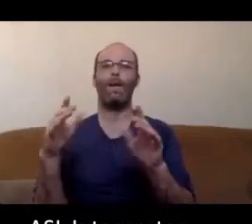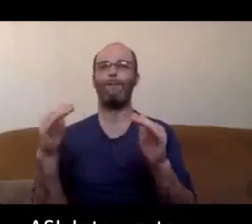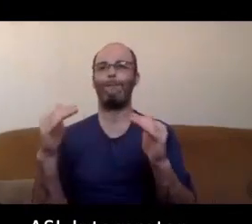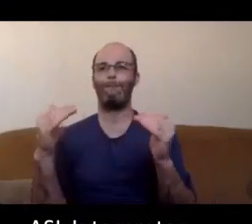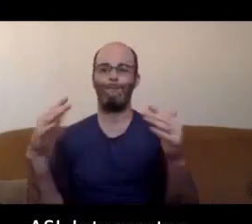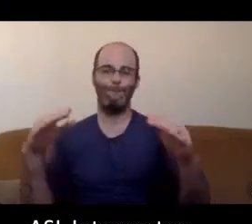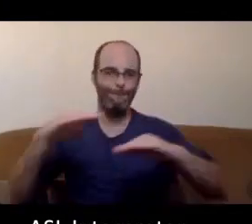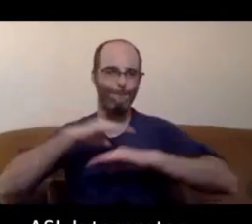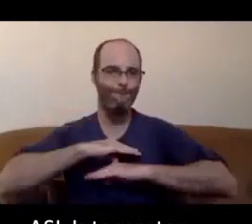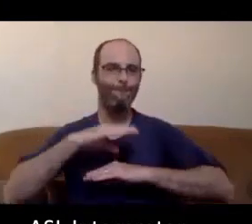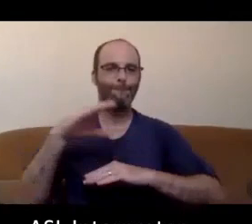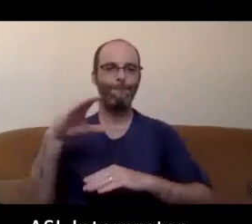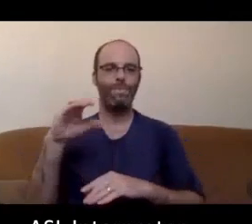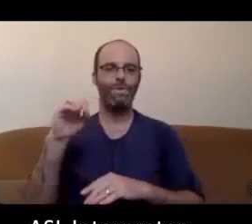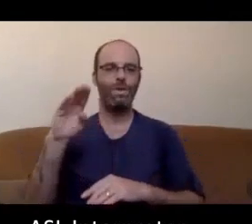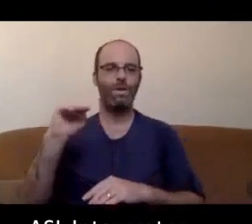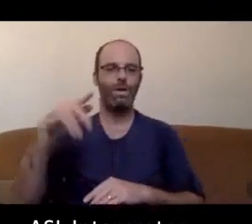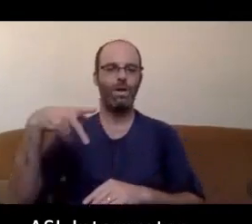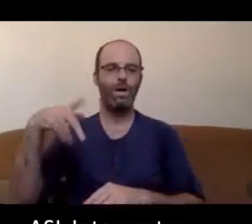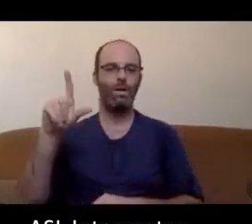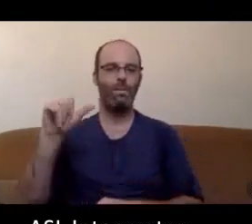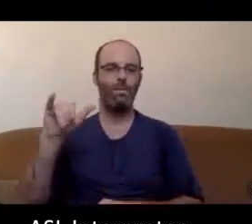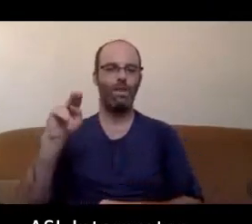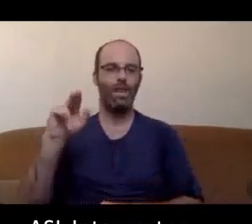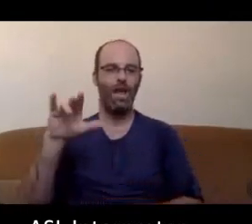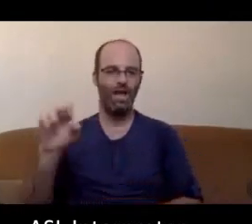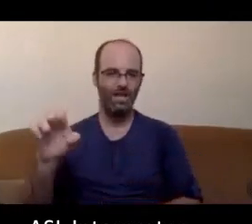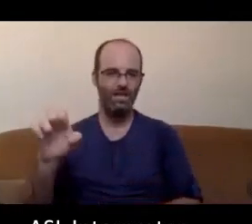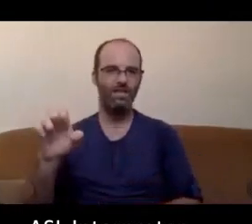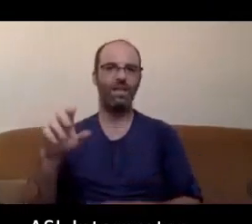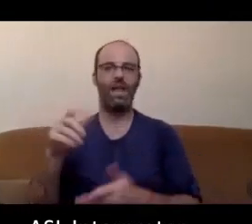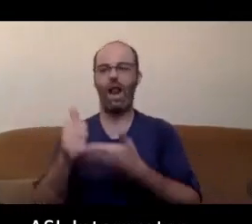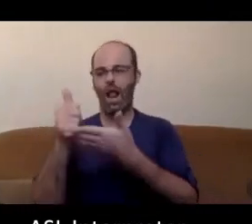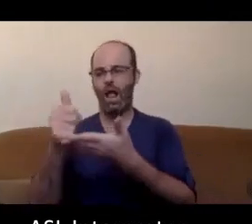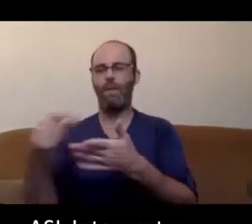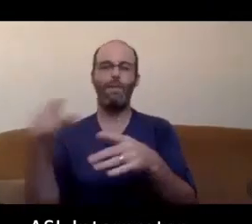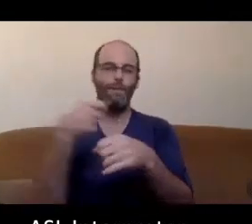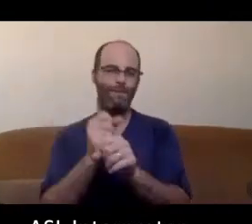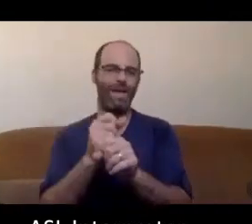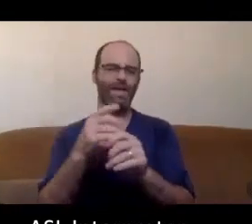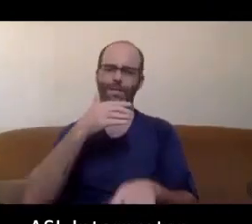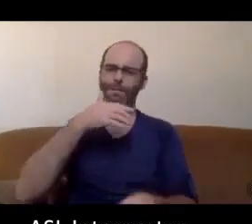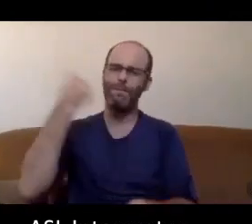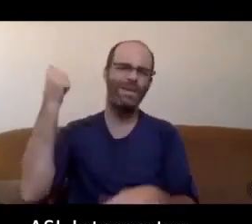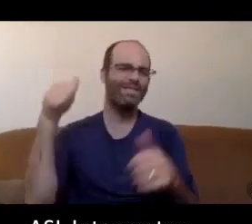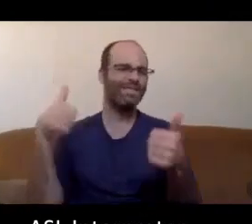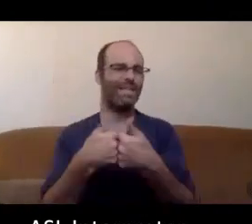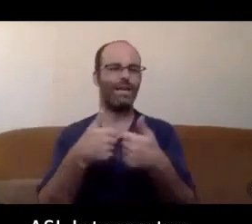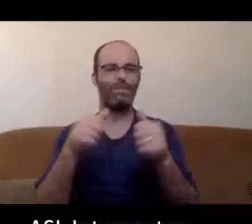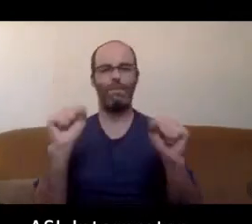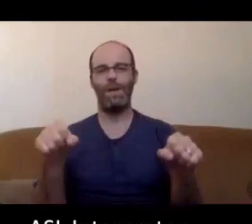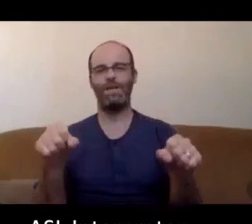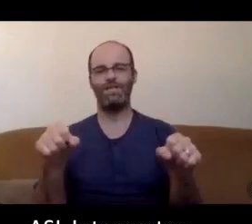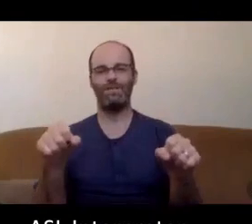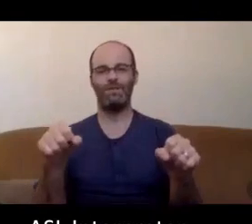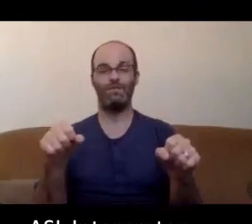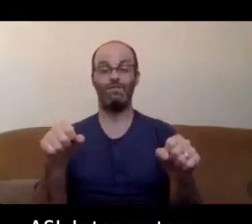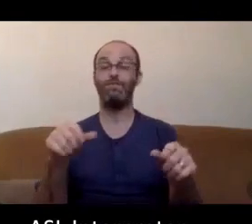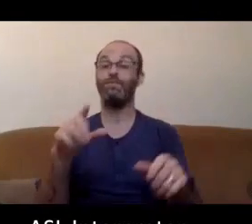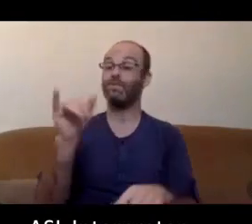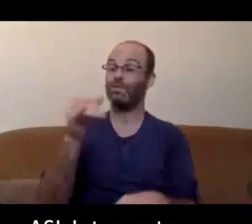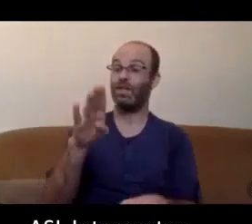help them make the best games that they can possibly make. Oh, that's awesome. Barney, where can we find